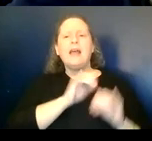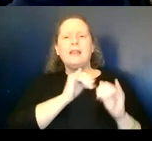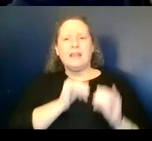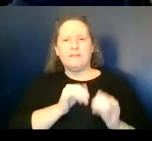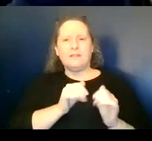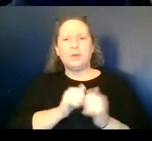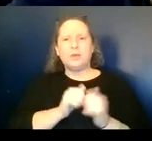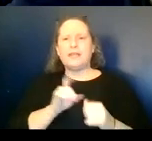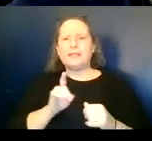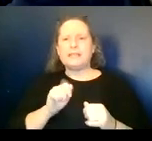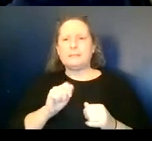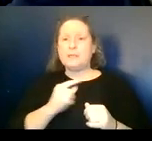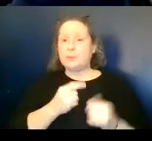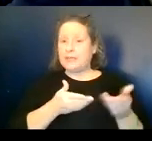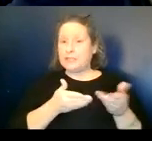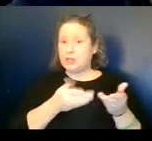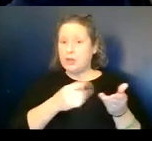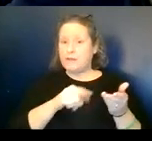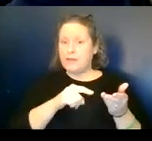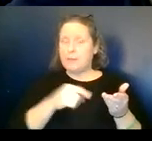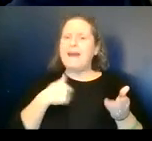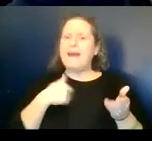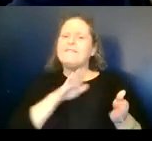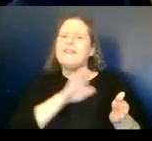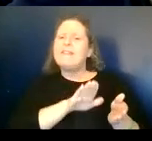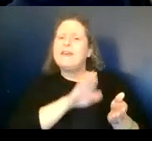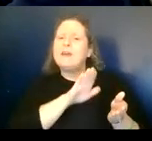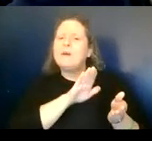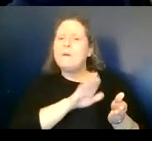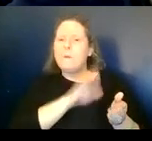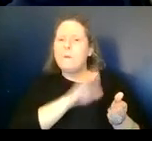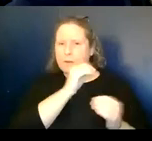that we serve to have their own opinions and their own beliefs.